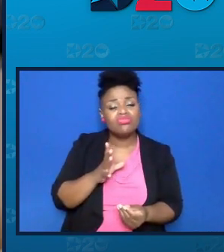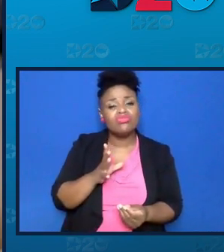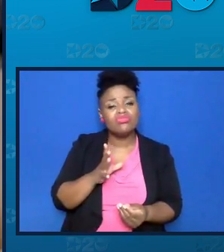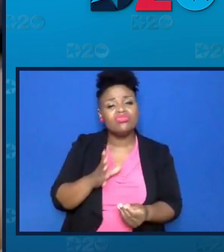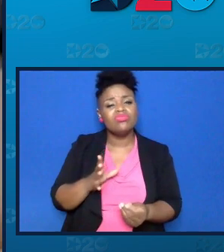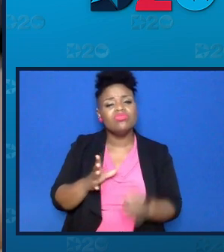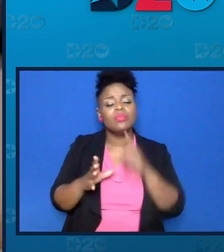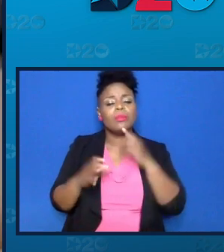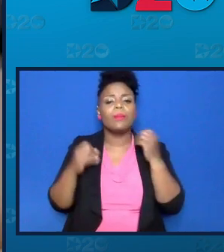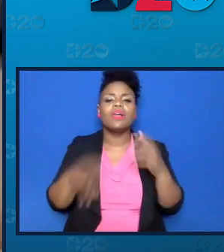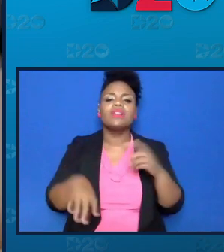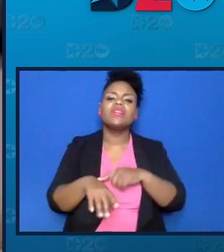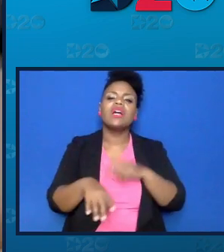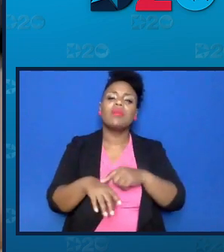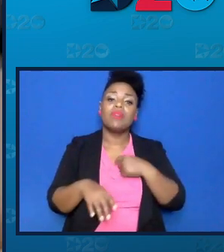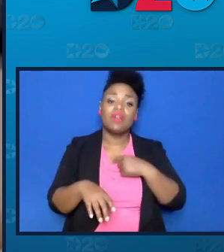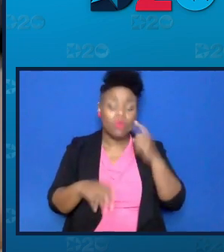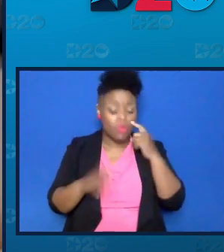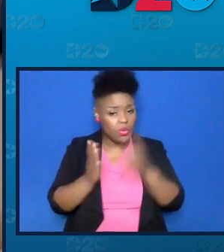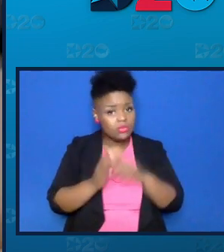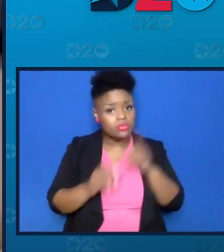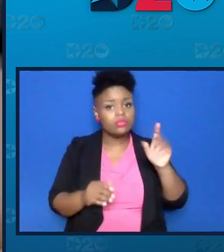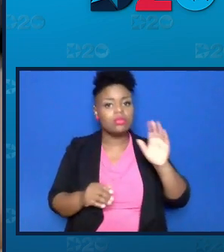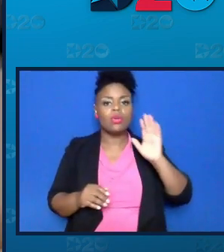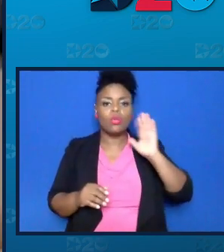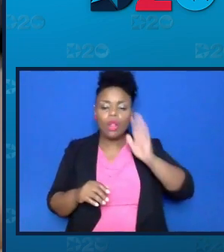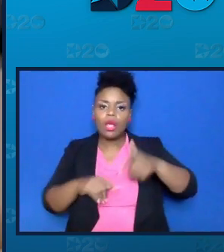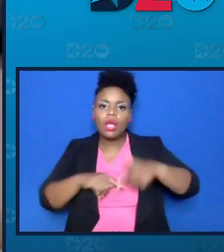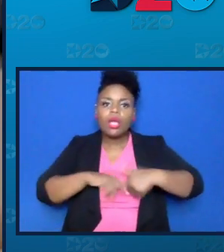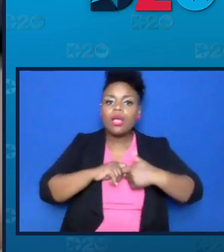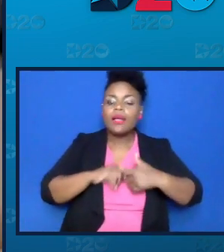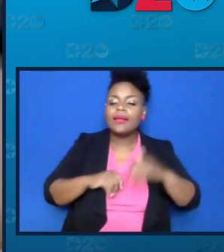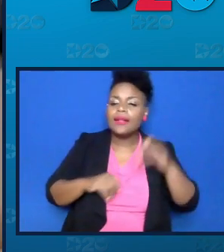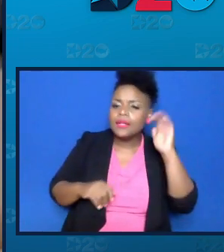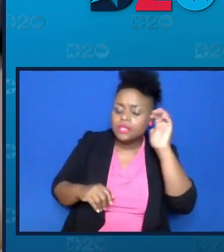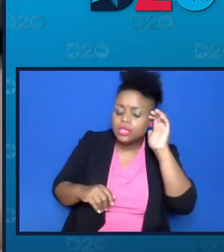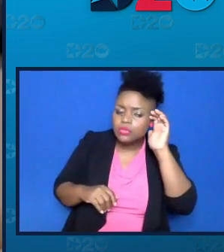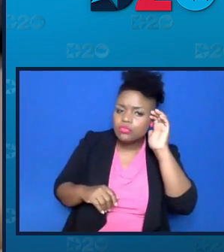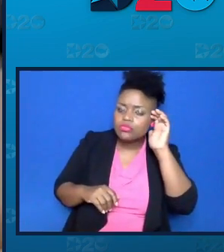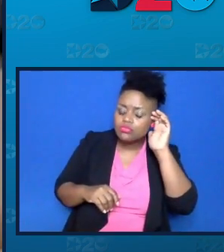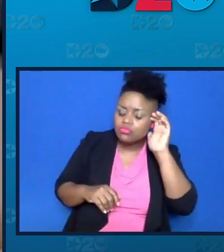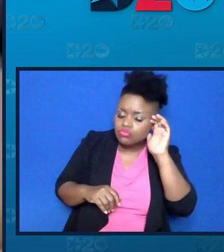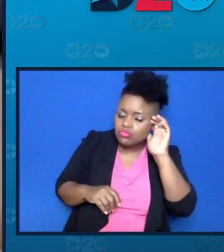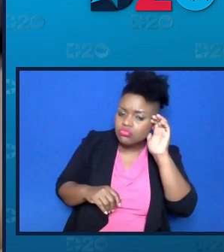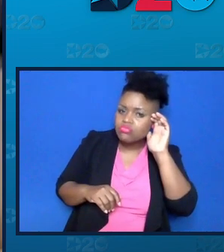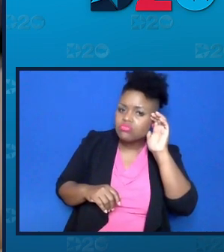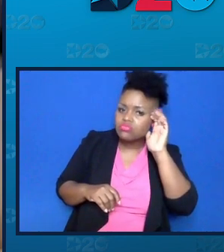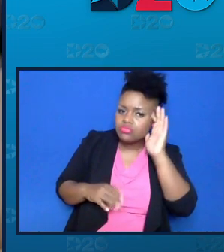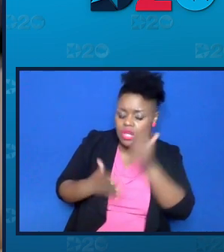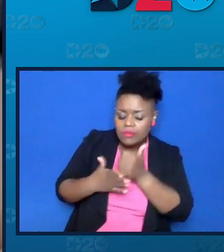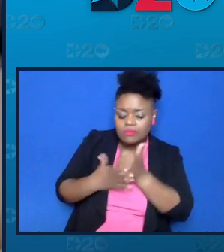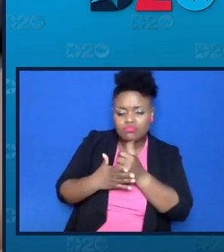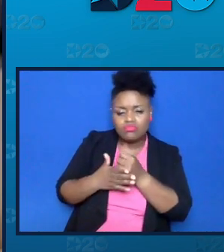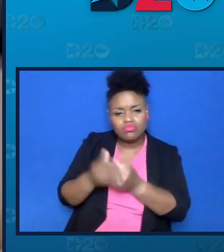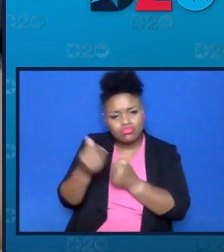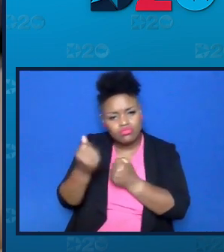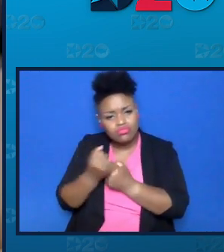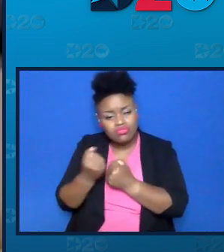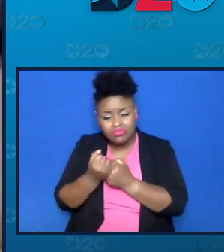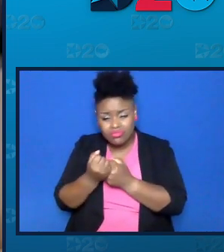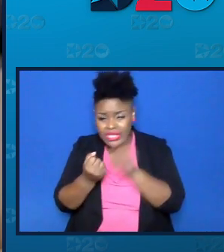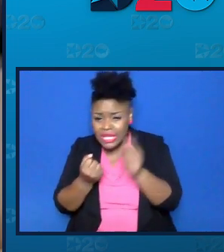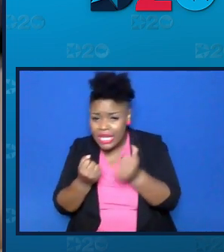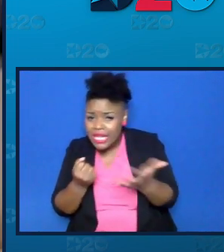really listen, to someone who needs a shoulder to cry on or a partner in prayer. That compassion, that empathy is part of his